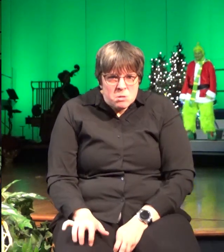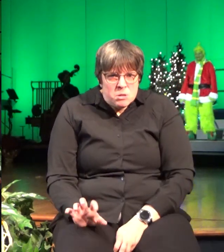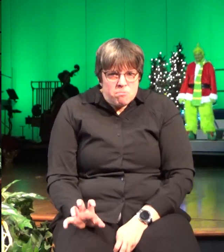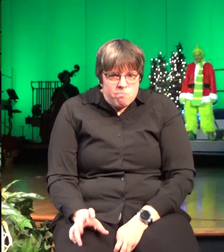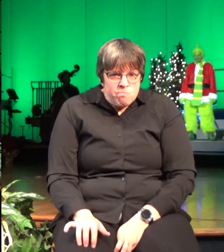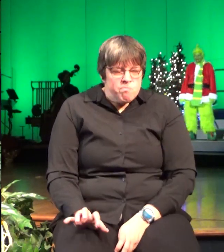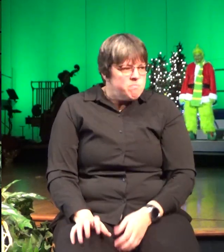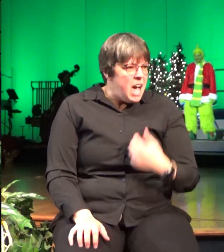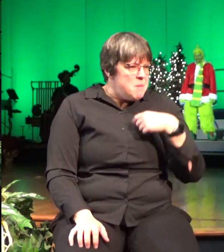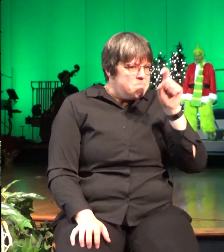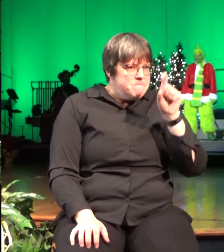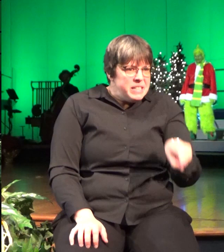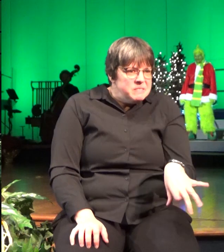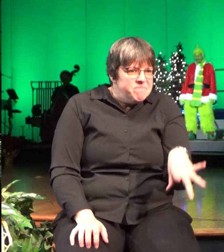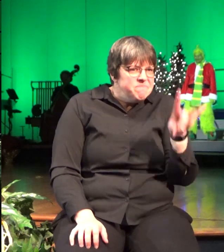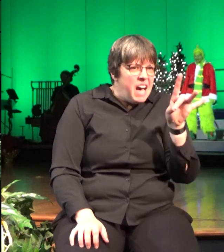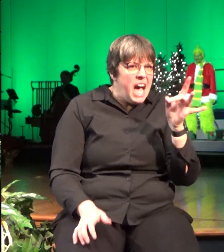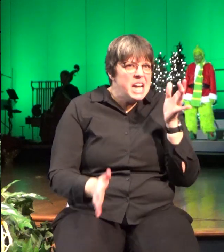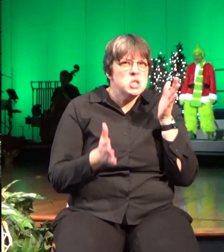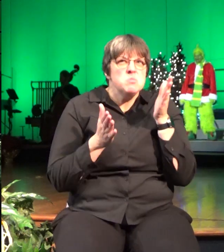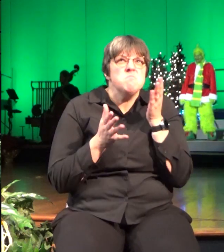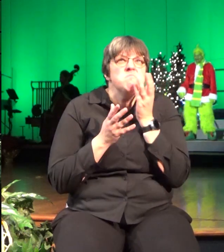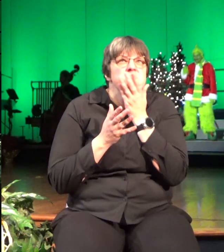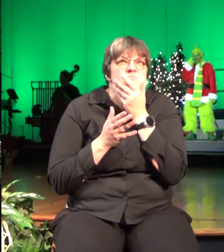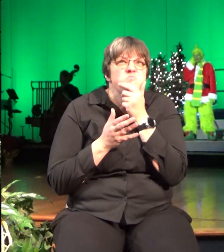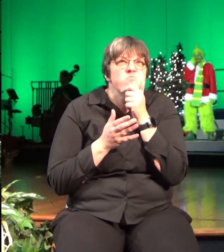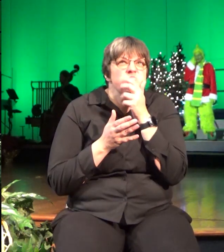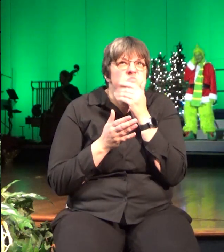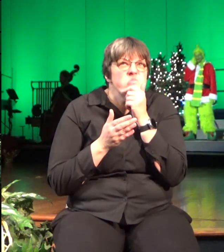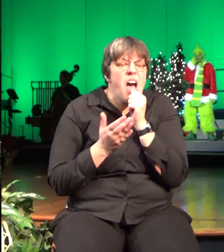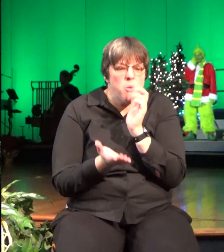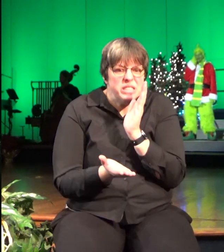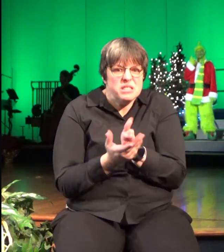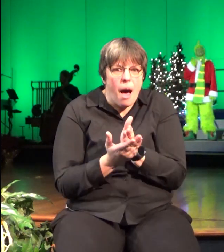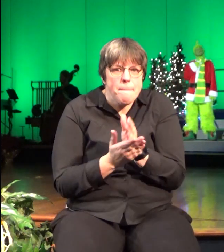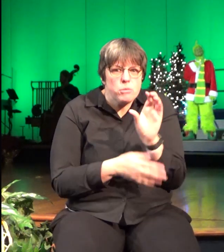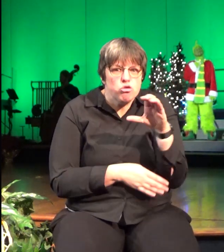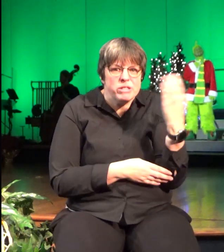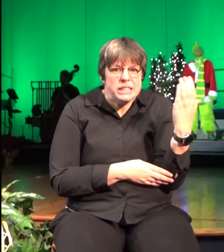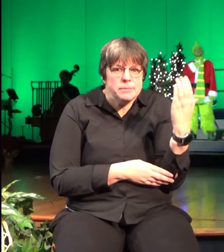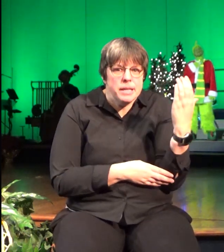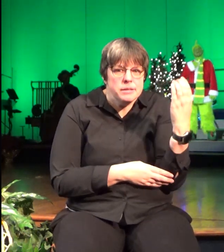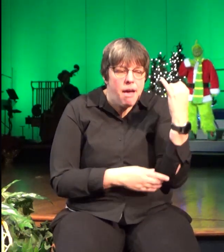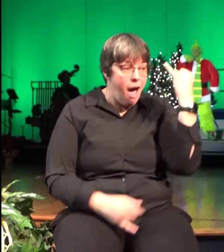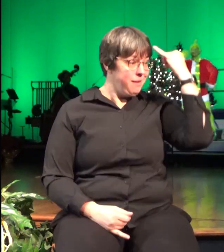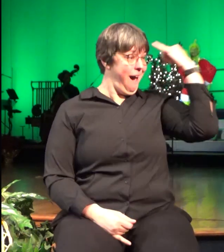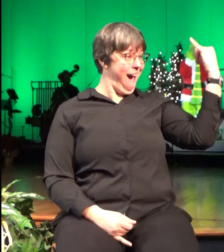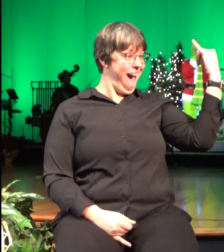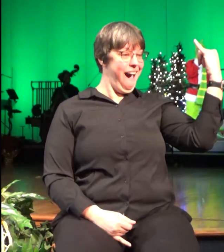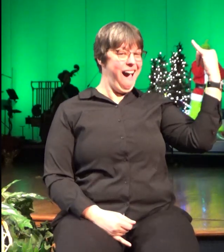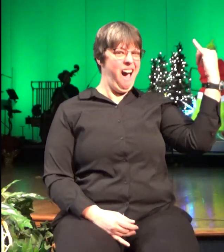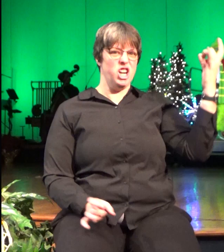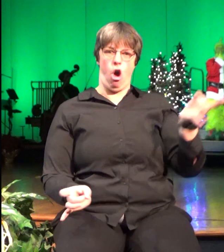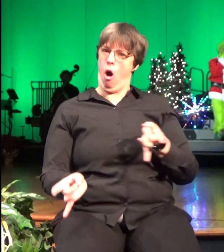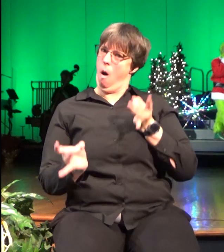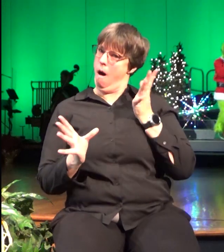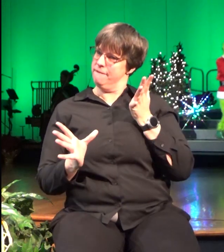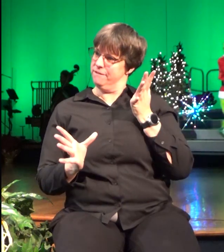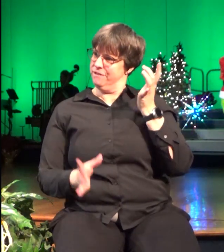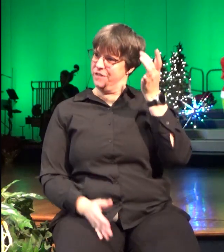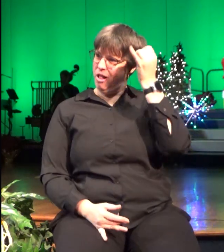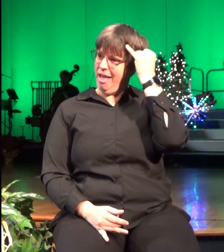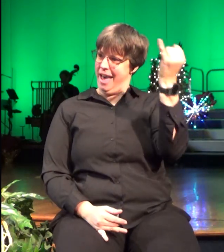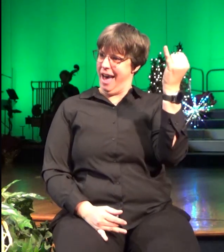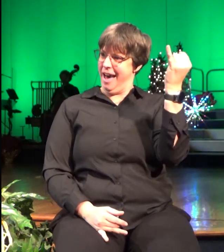I must find a way to stop Christmas from coming. Then he got an idea, an awful